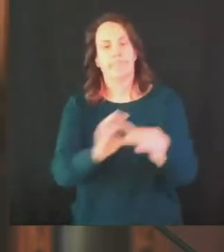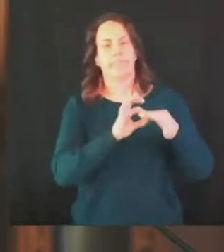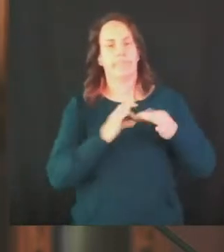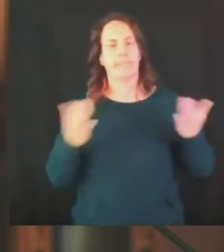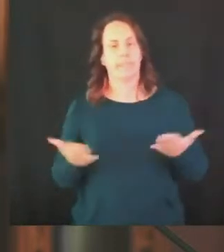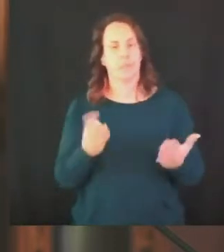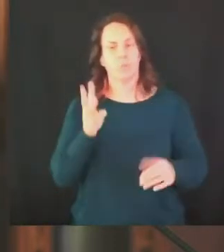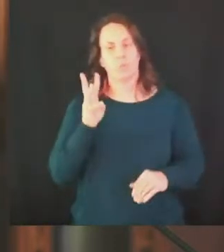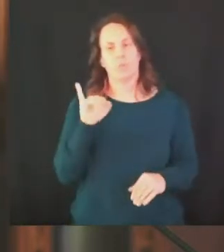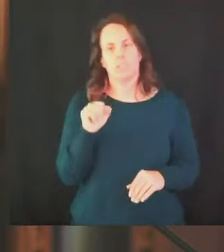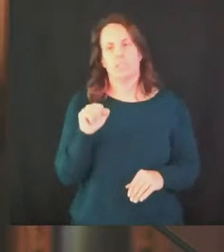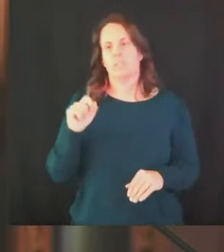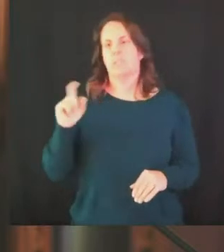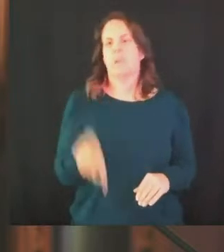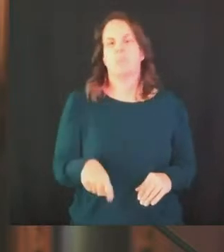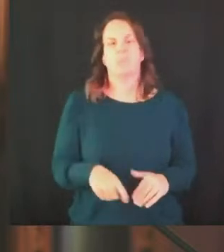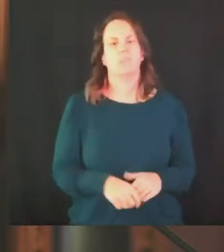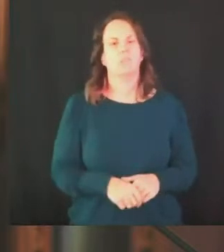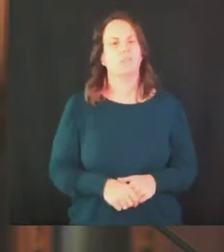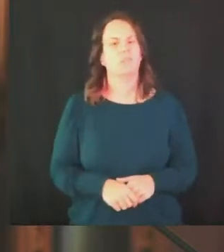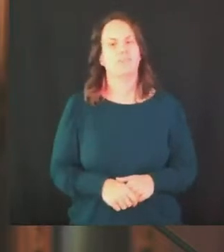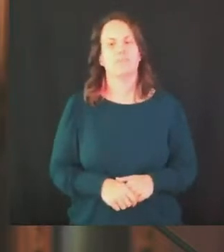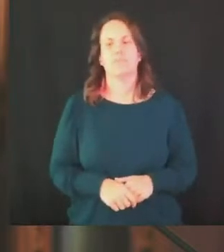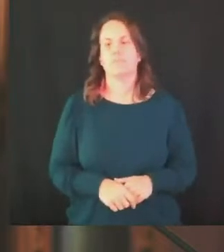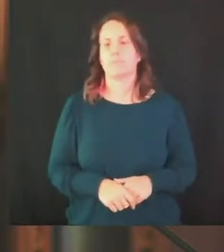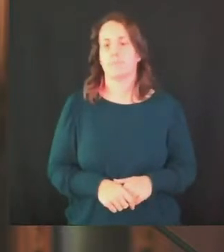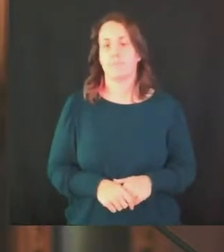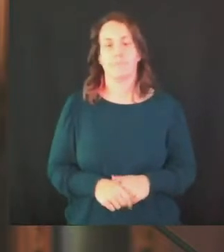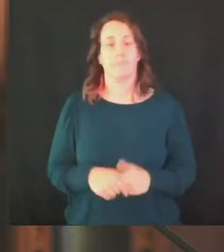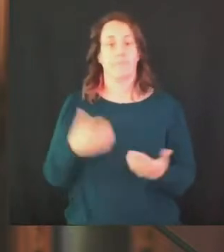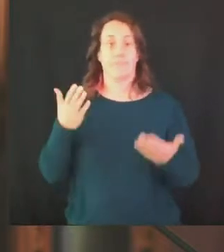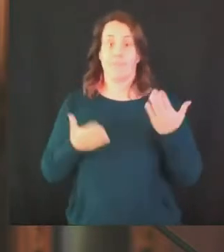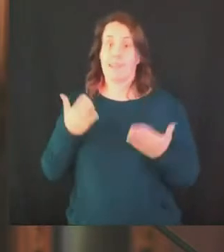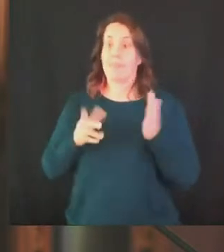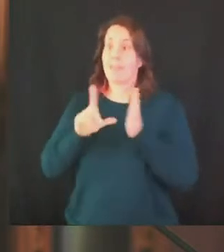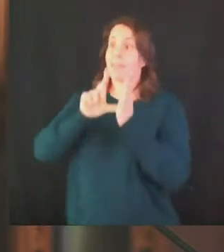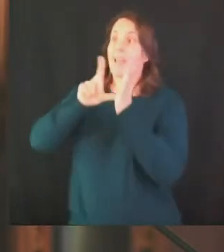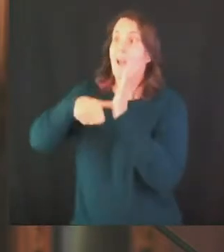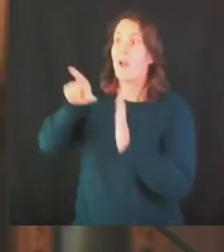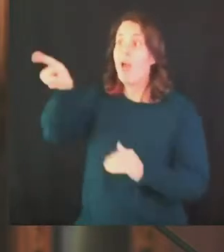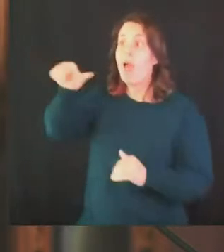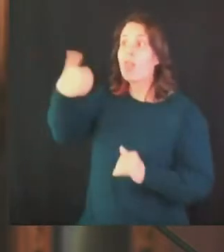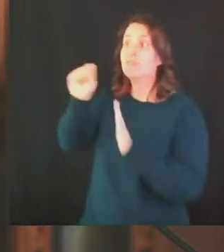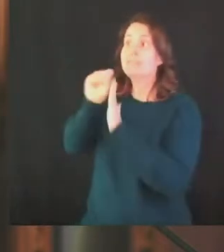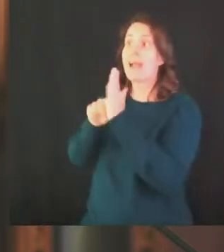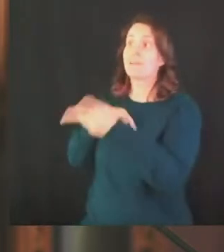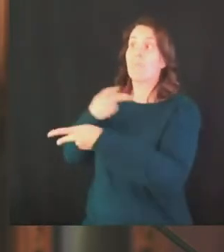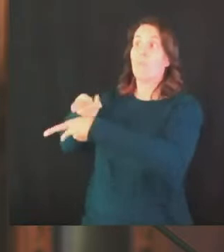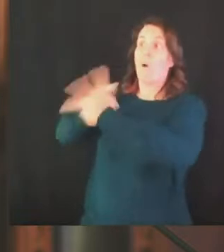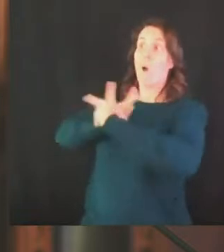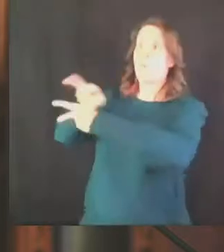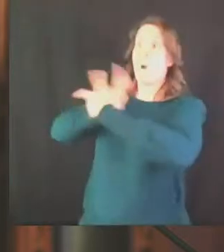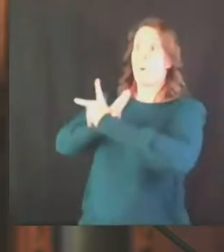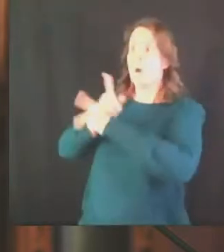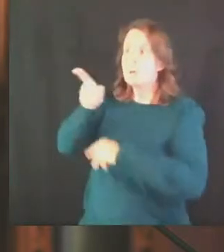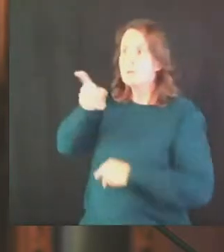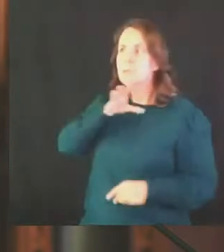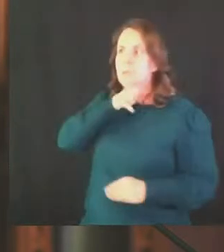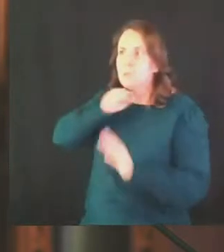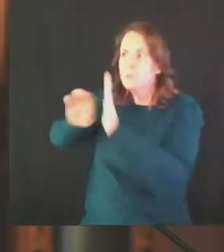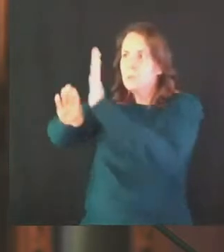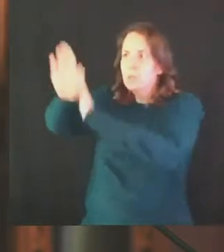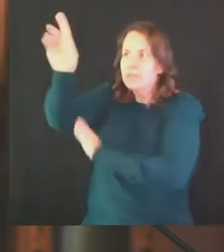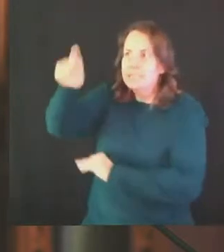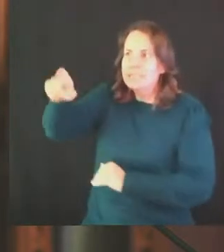them as are necessary to meet need. I think it's also important to note that we are working closely with